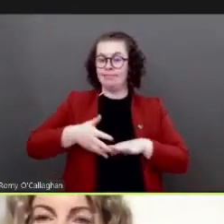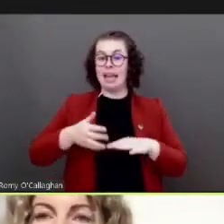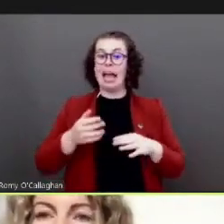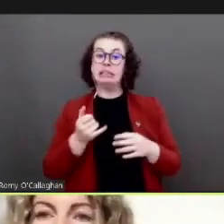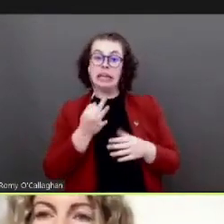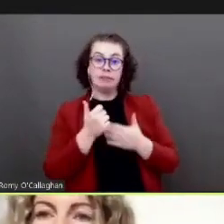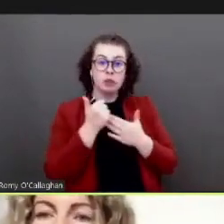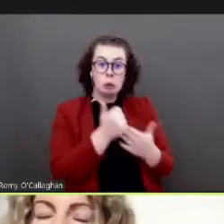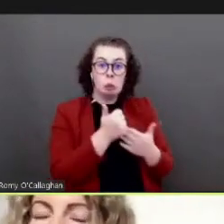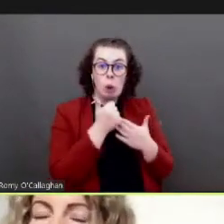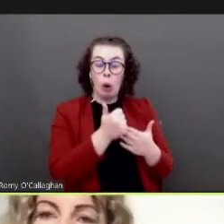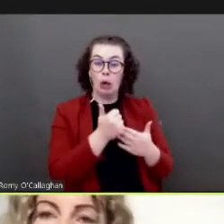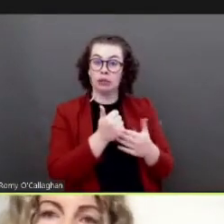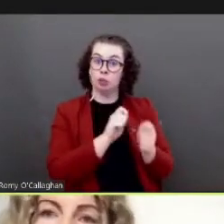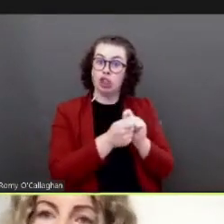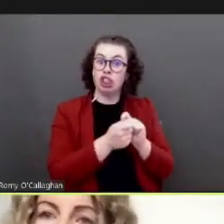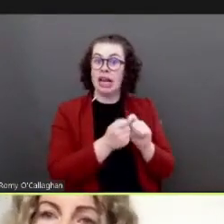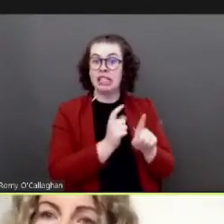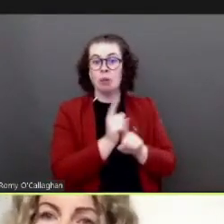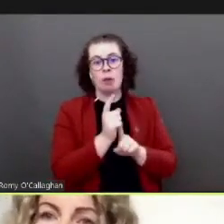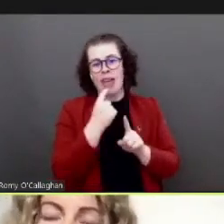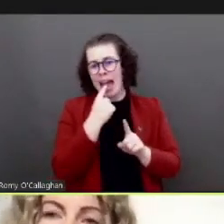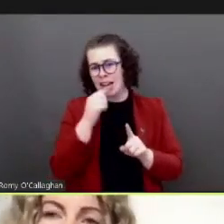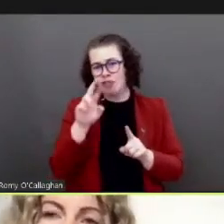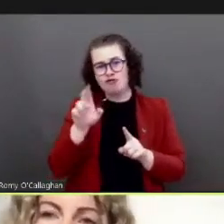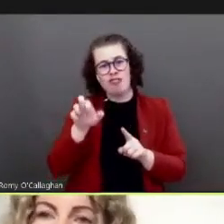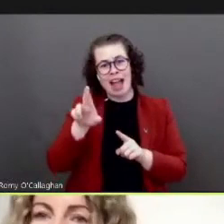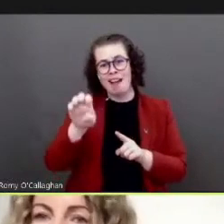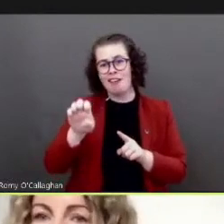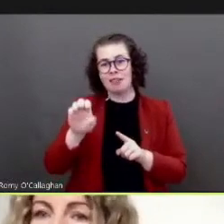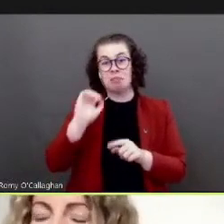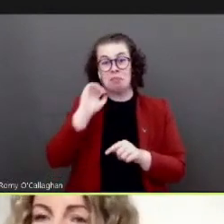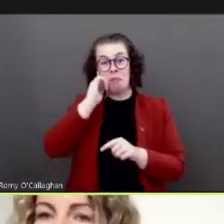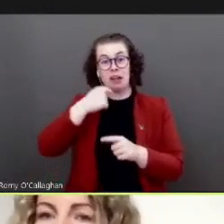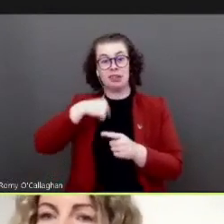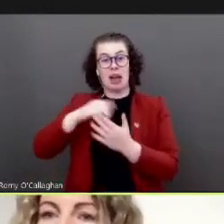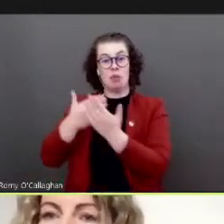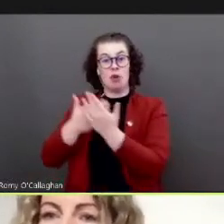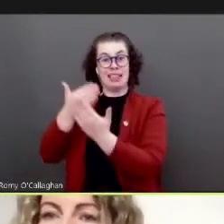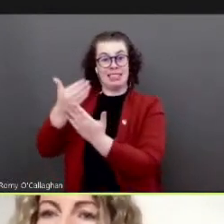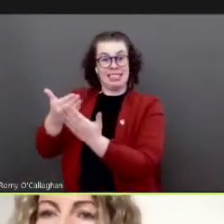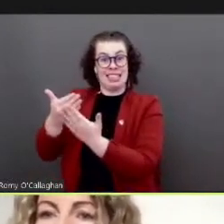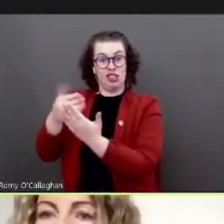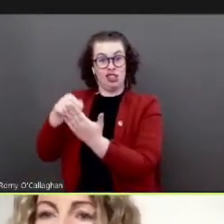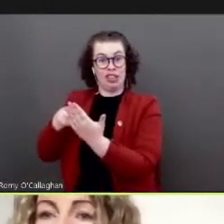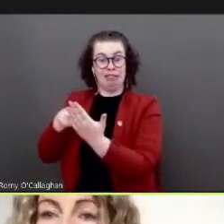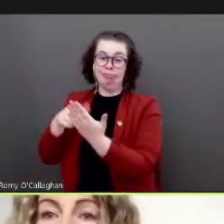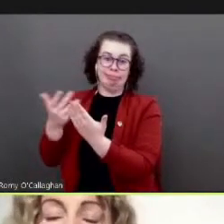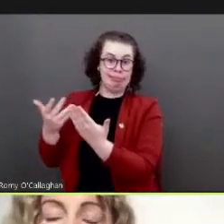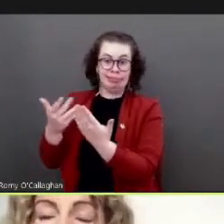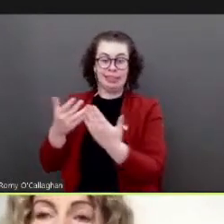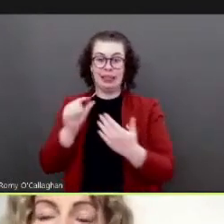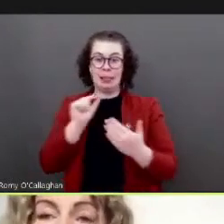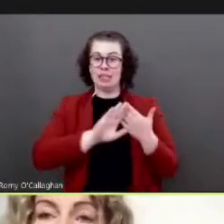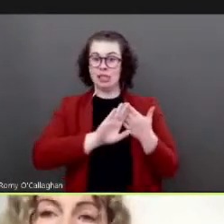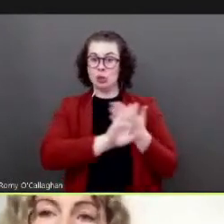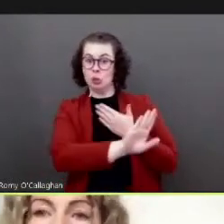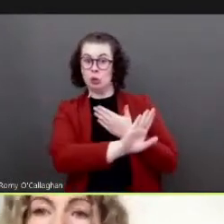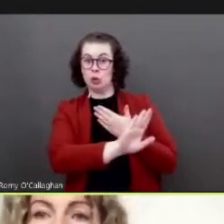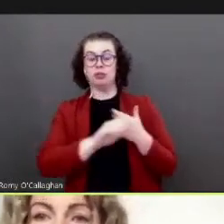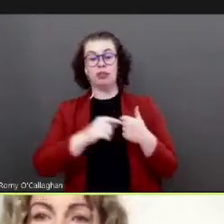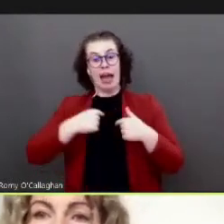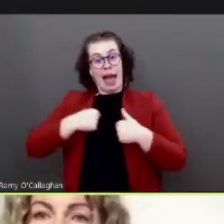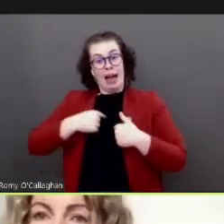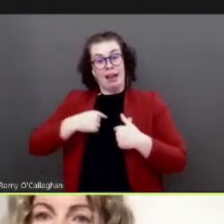intervention. Even within our own legislation, this is a diagnosis of exclusion, where the Republic of Ireland Mental Health Act